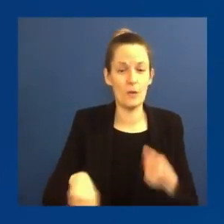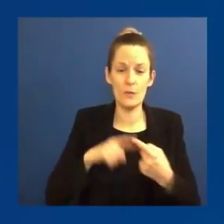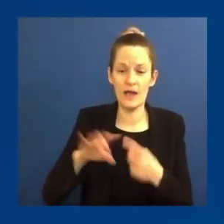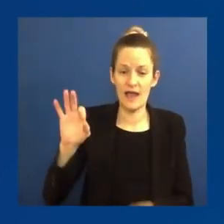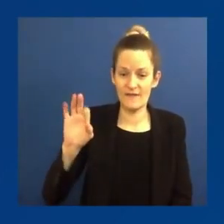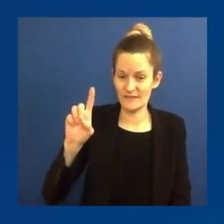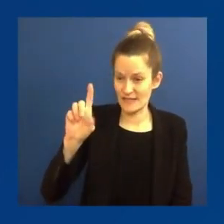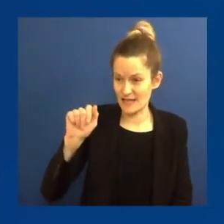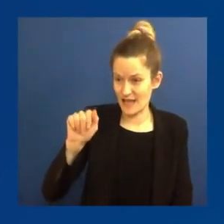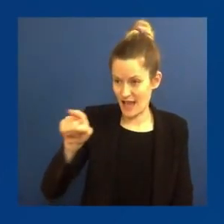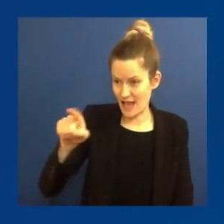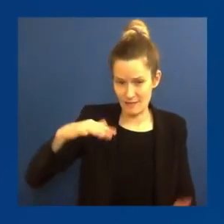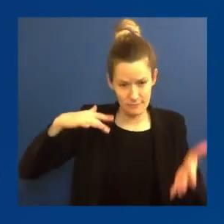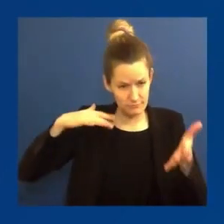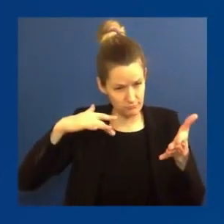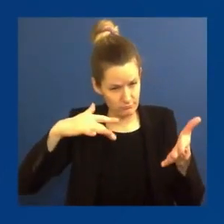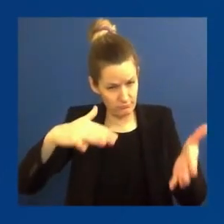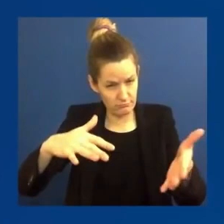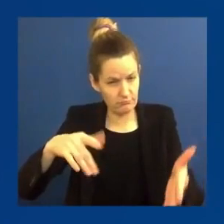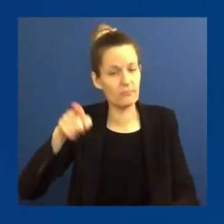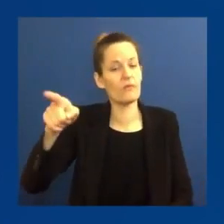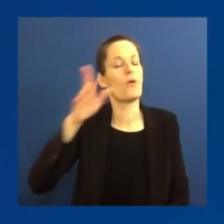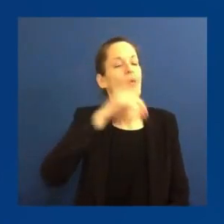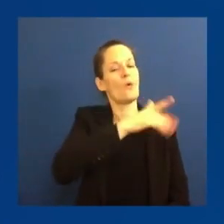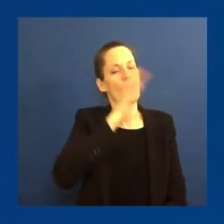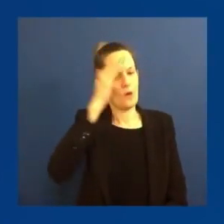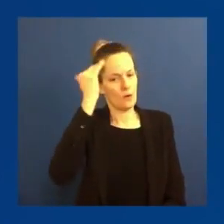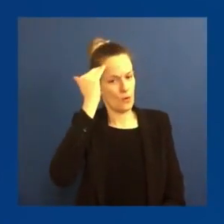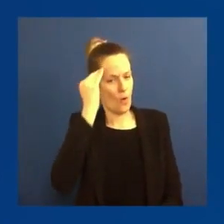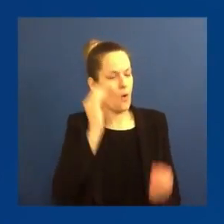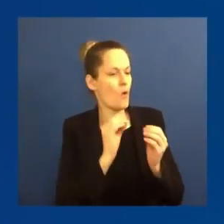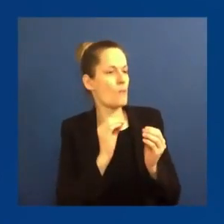Next question. Let's go to Caitlin Collins, CNN.